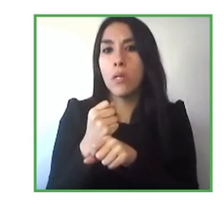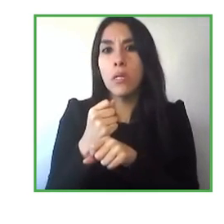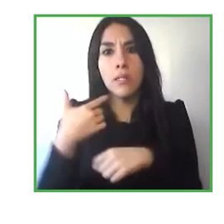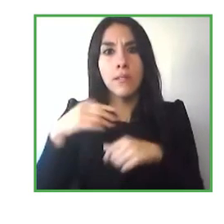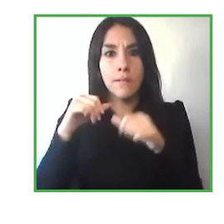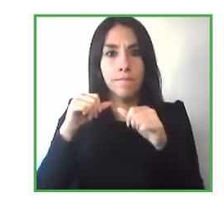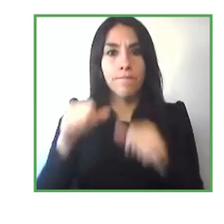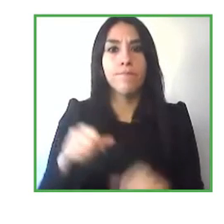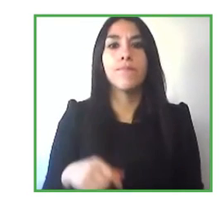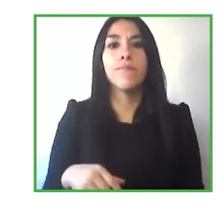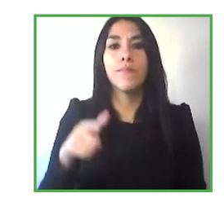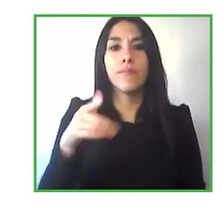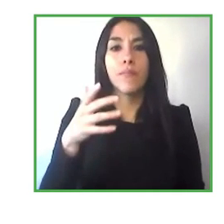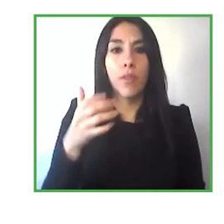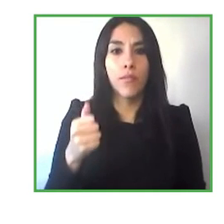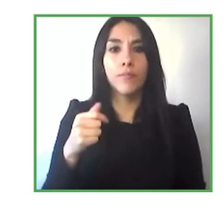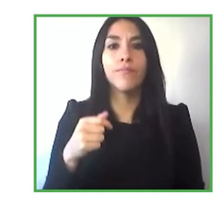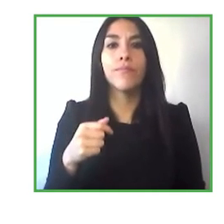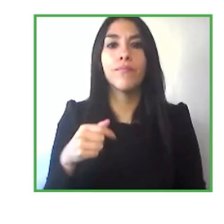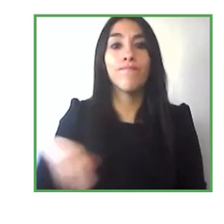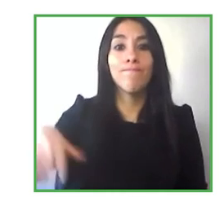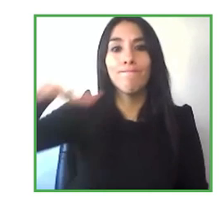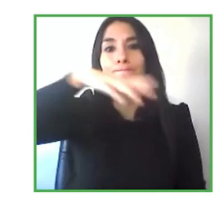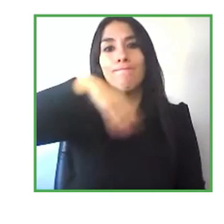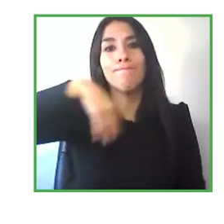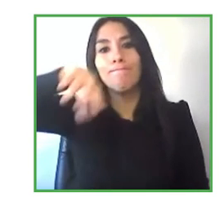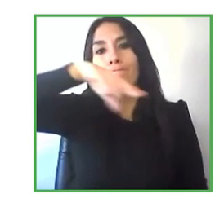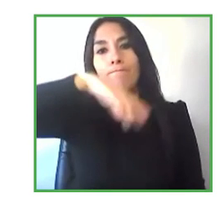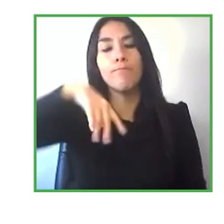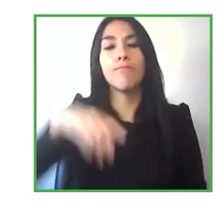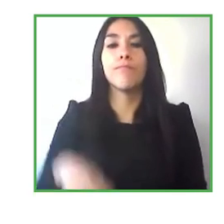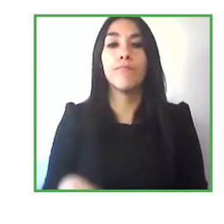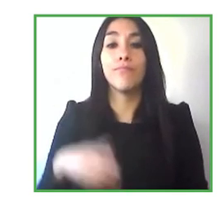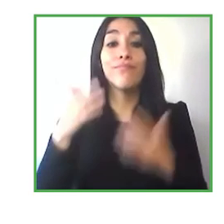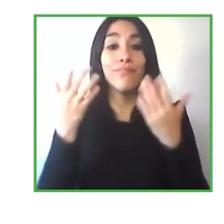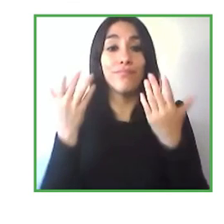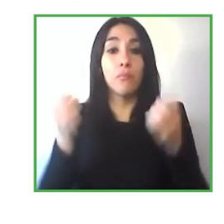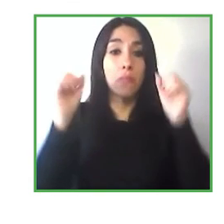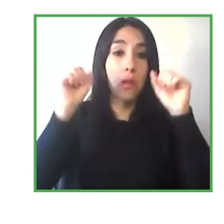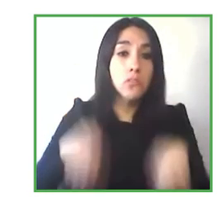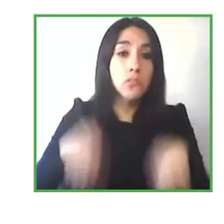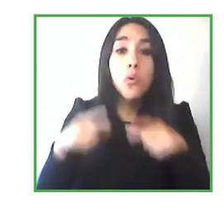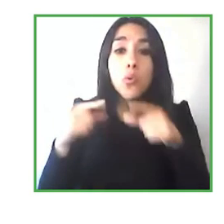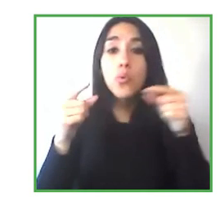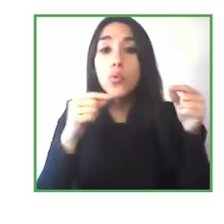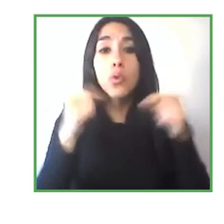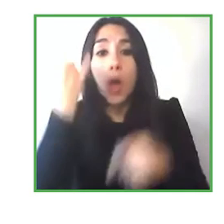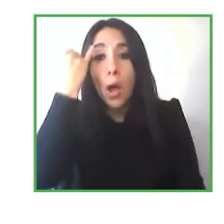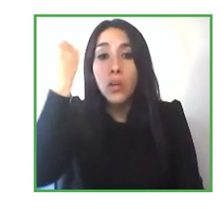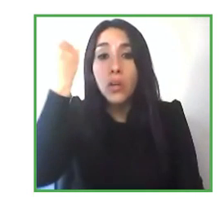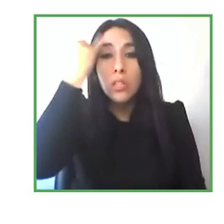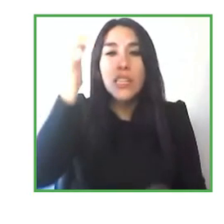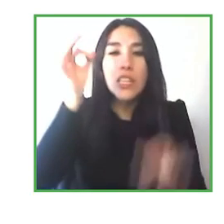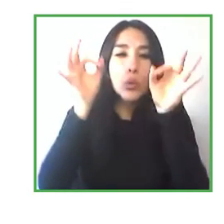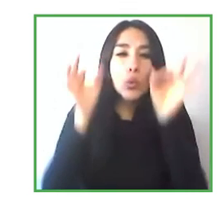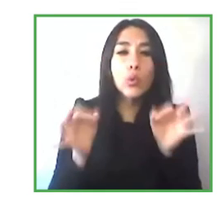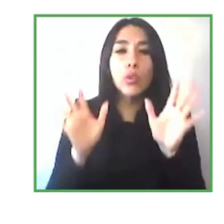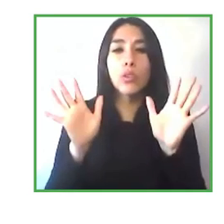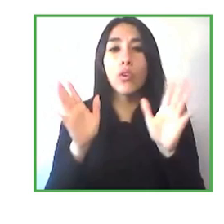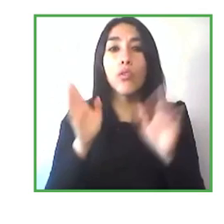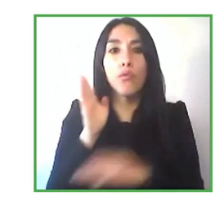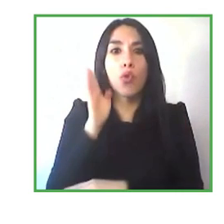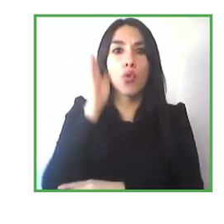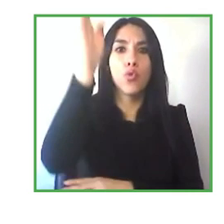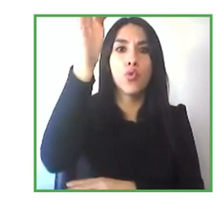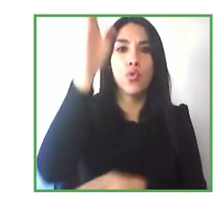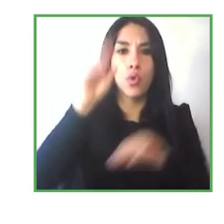initiatives that you say, look, we specifically train people with disabilities on specific skills that are needed in